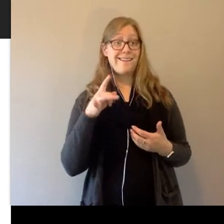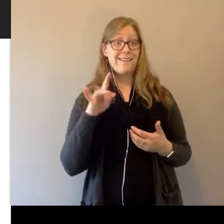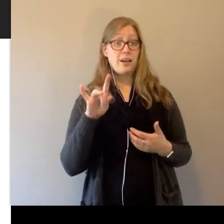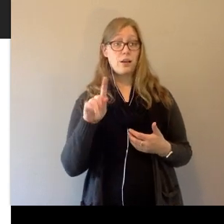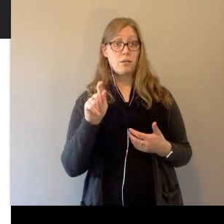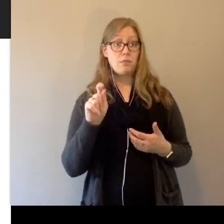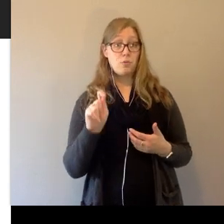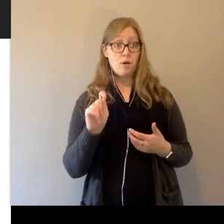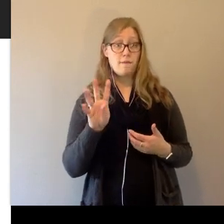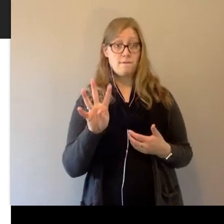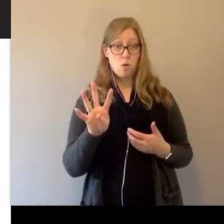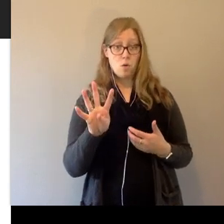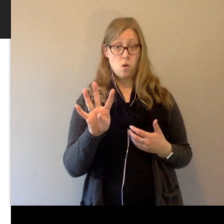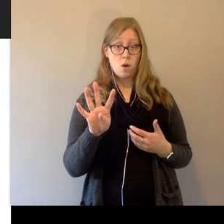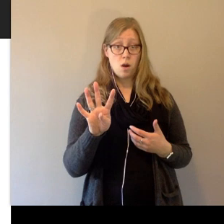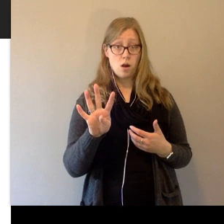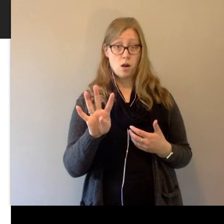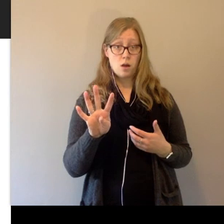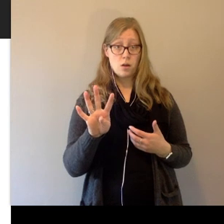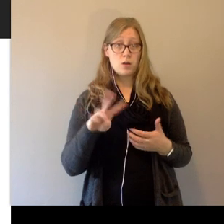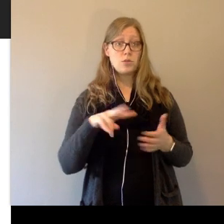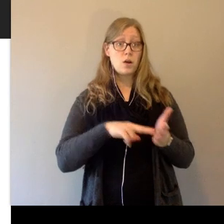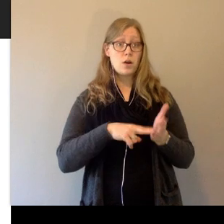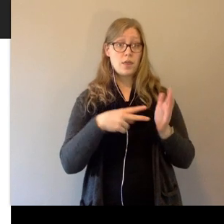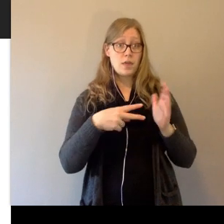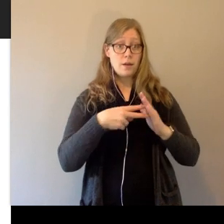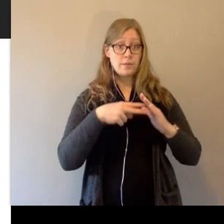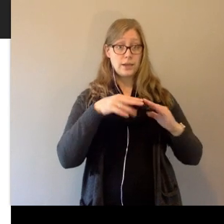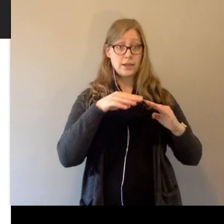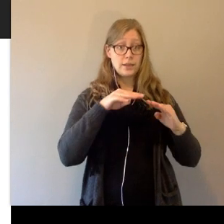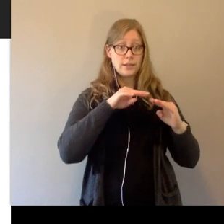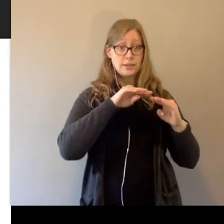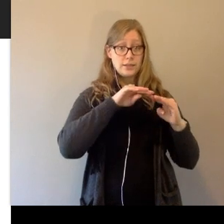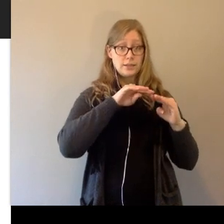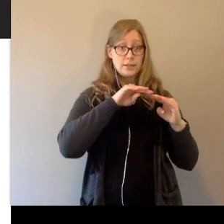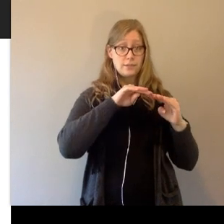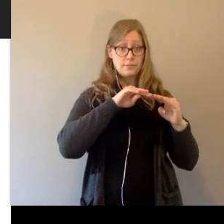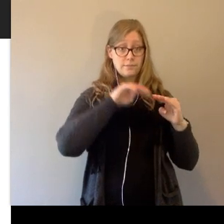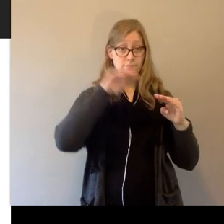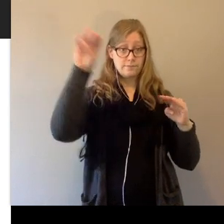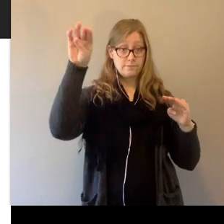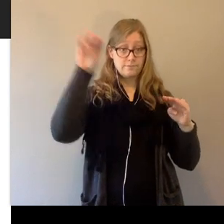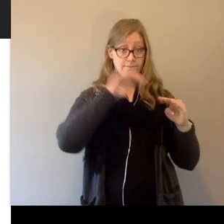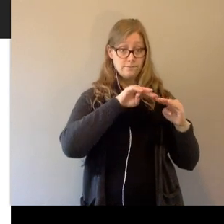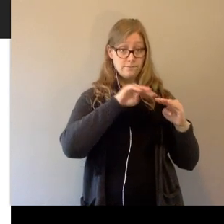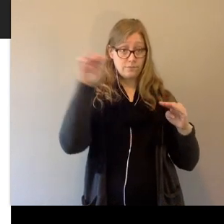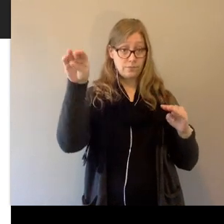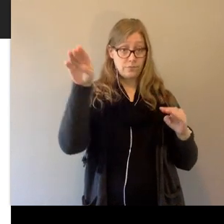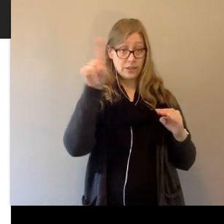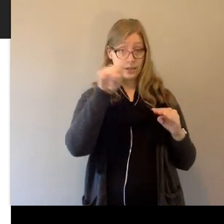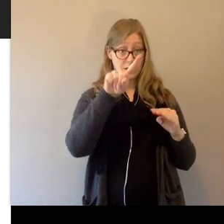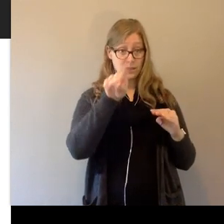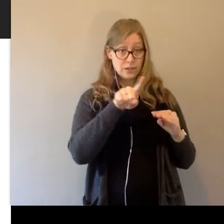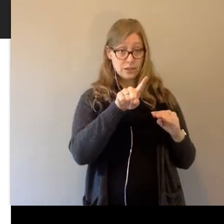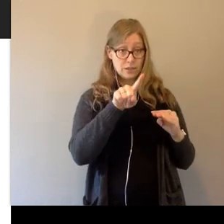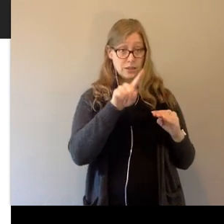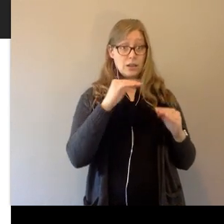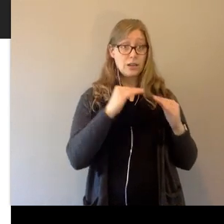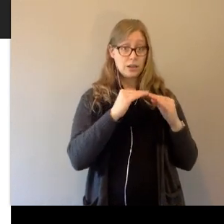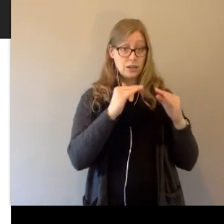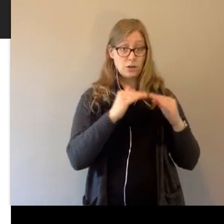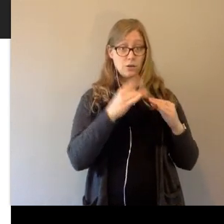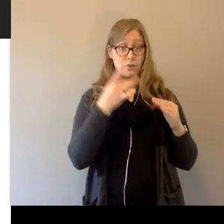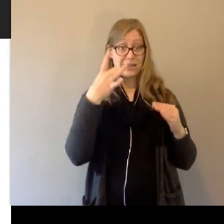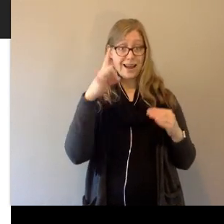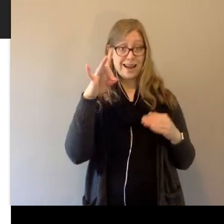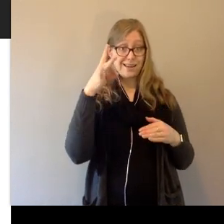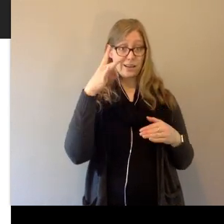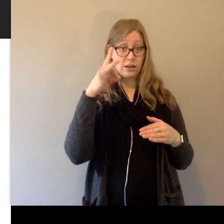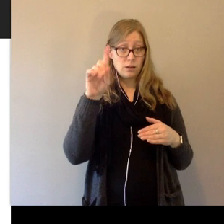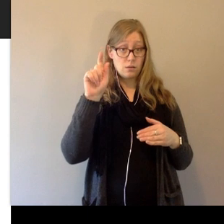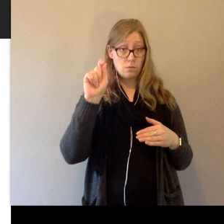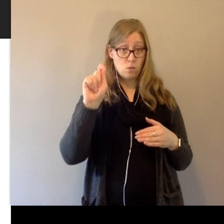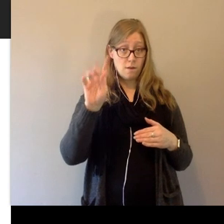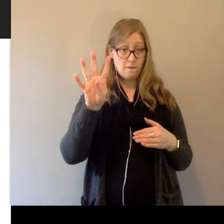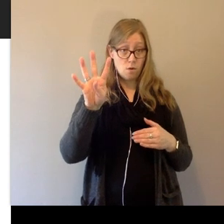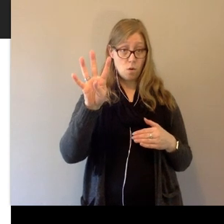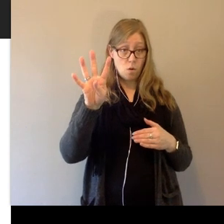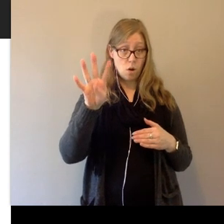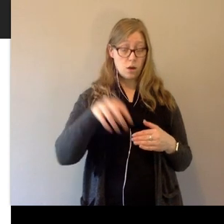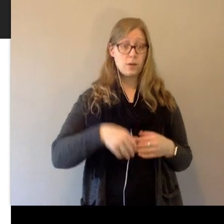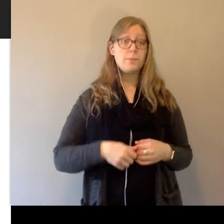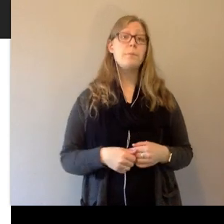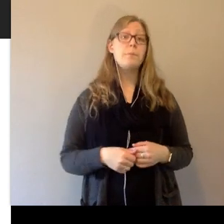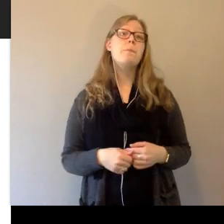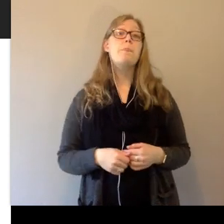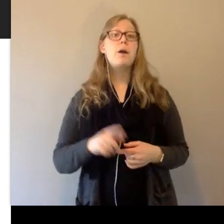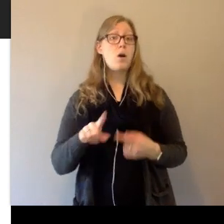18.4. And so this is equal to 18.4 for the hypotenuse. Now, once I have